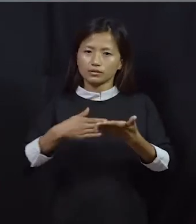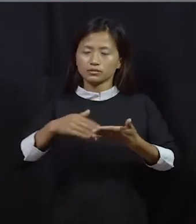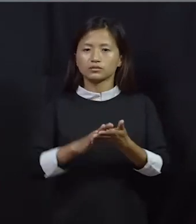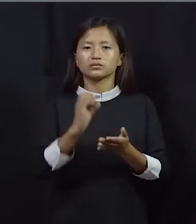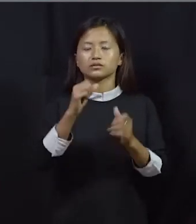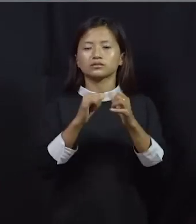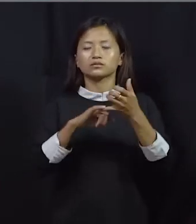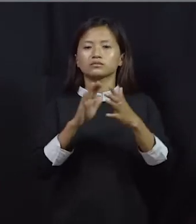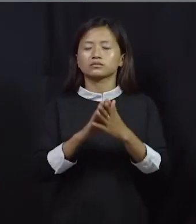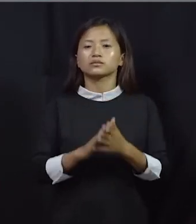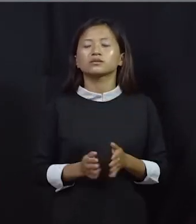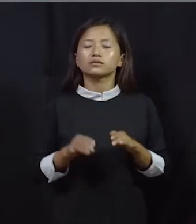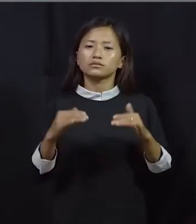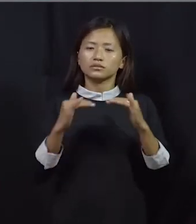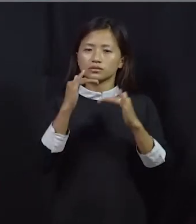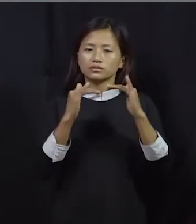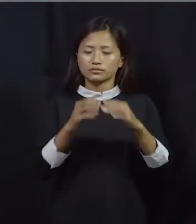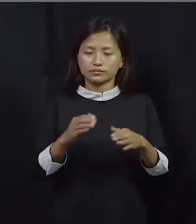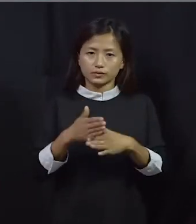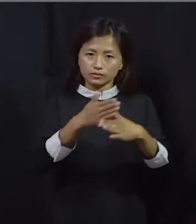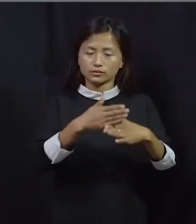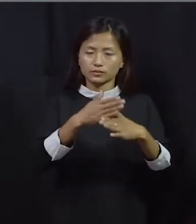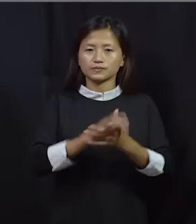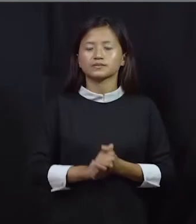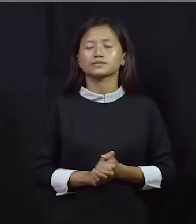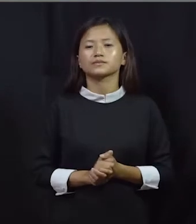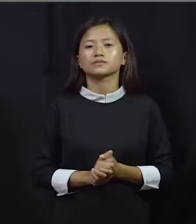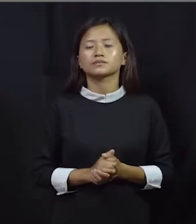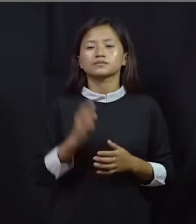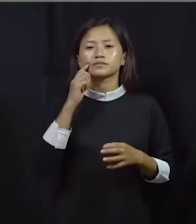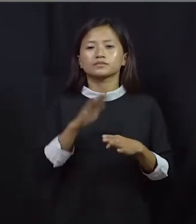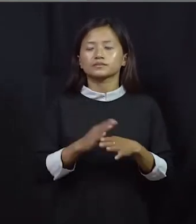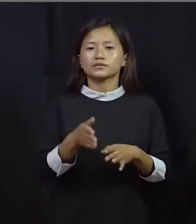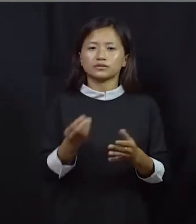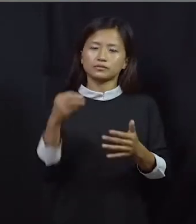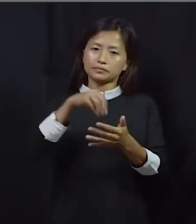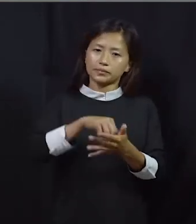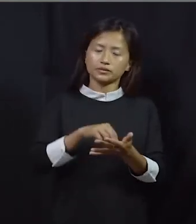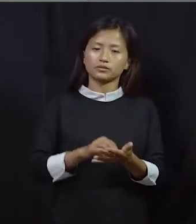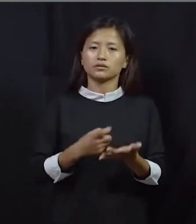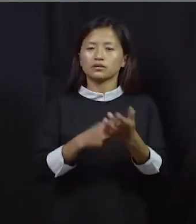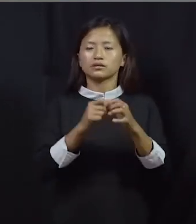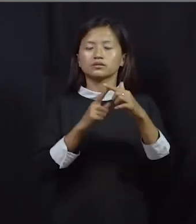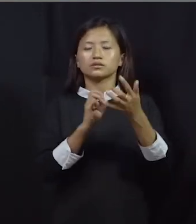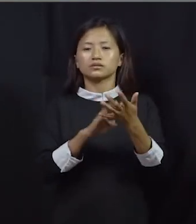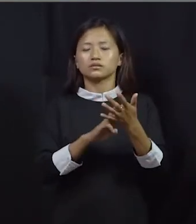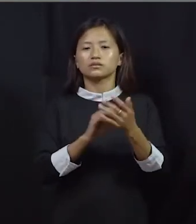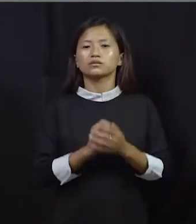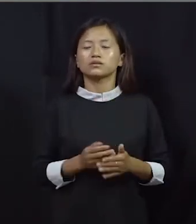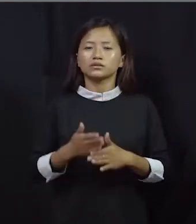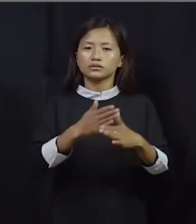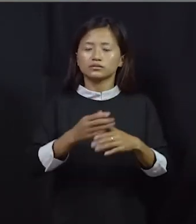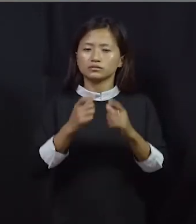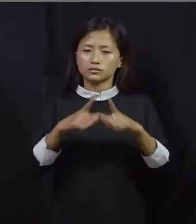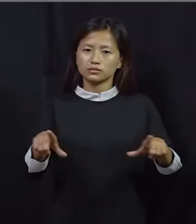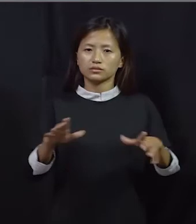are shared equally. In other words, if nothing is mentioned about the ratio of sharing of profit and